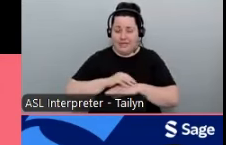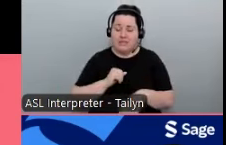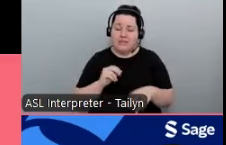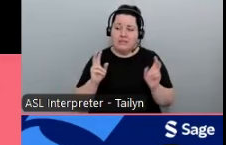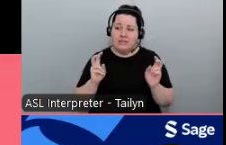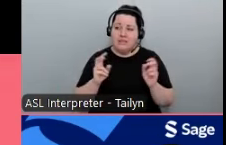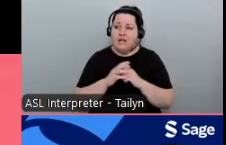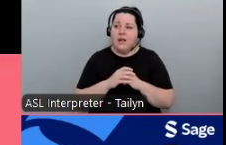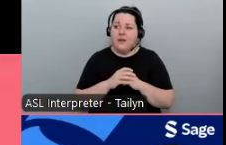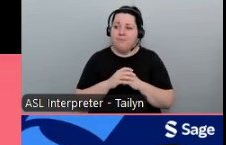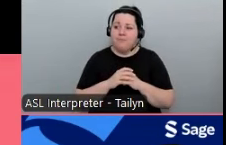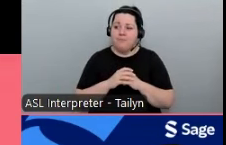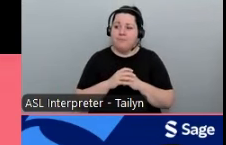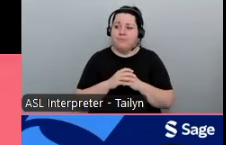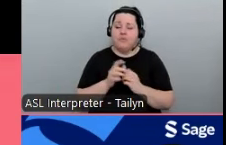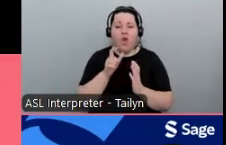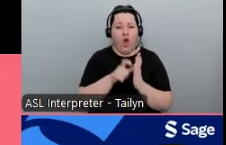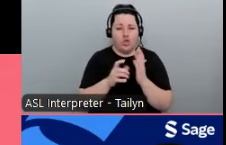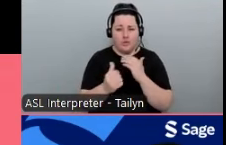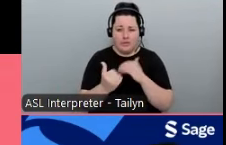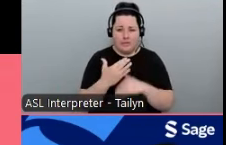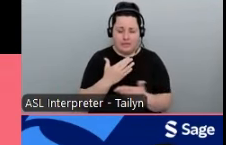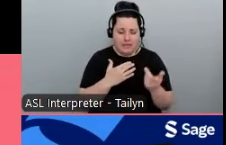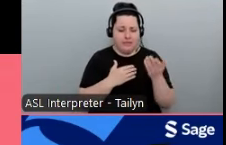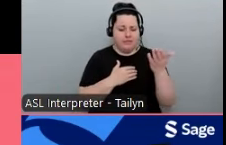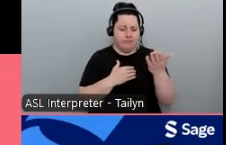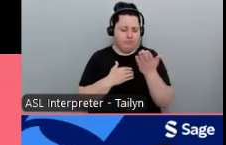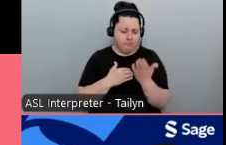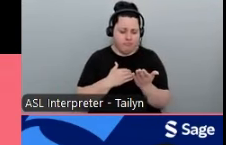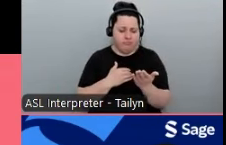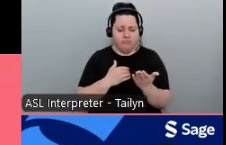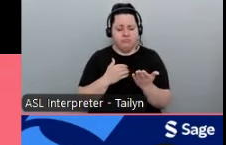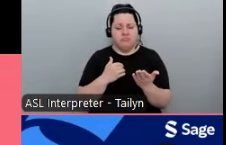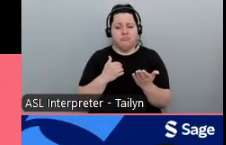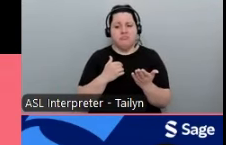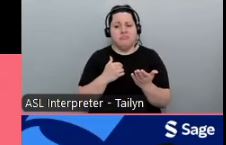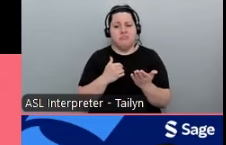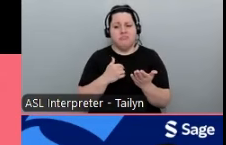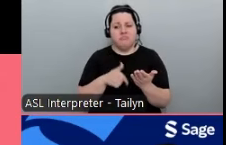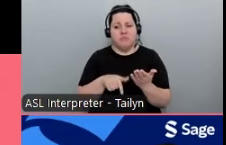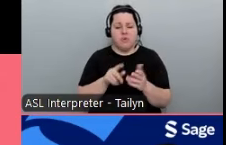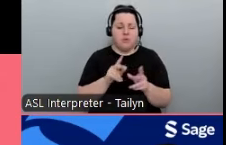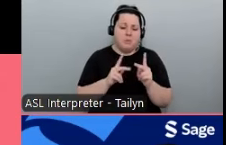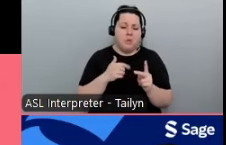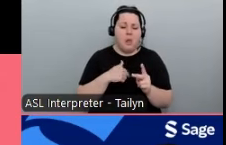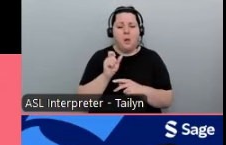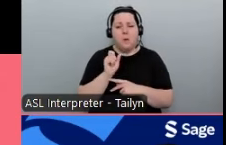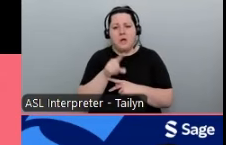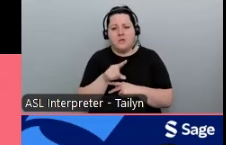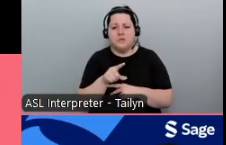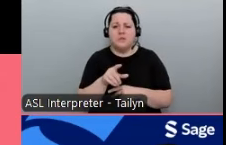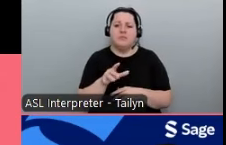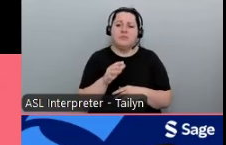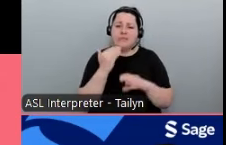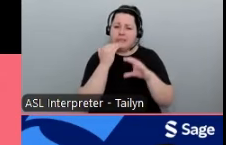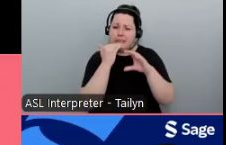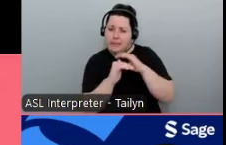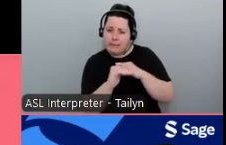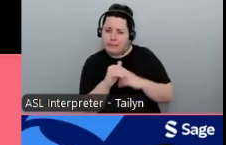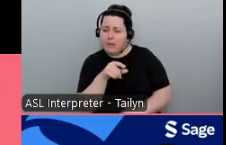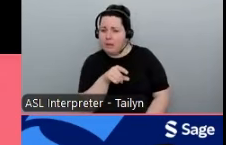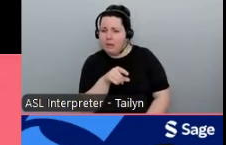the articles that I often get as an editor, I often question some of the people, or I'll follow up in an email with some of the scholars who are